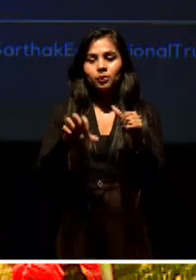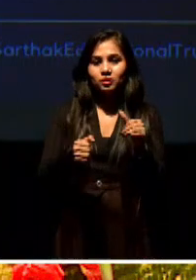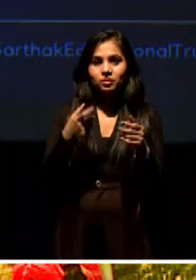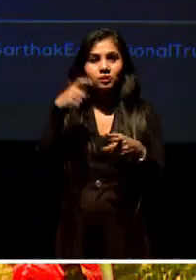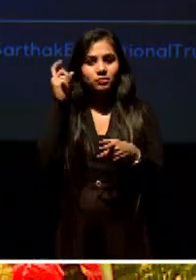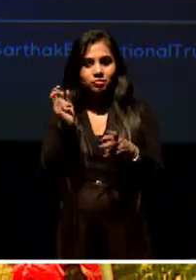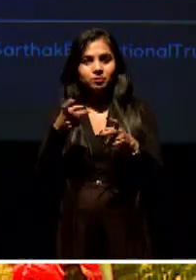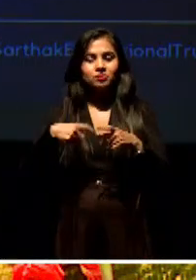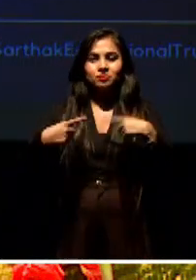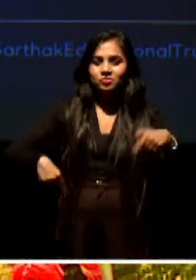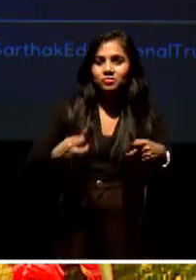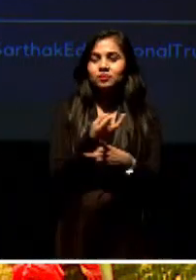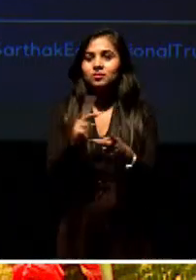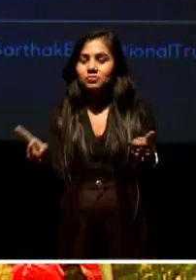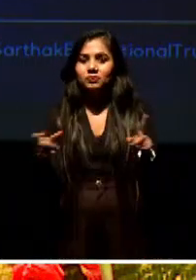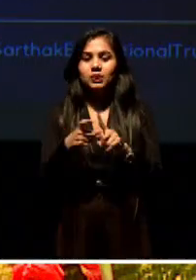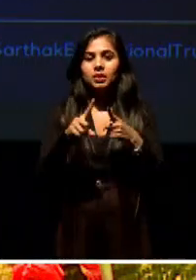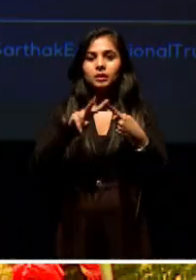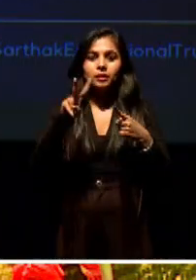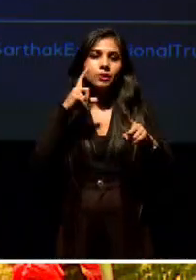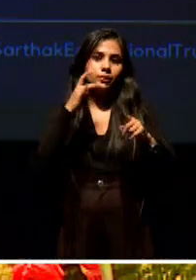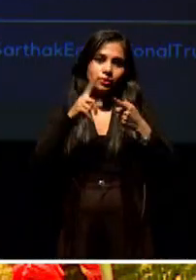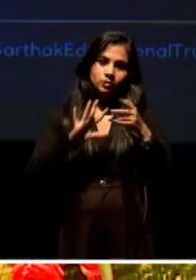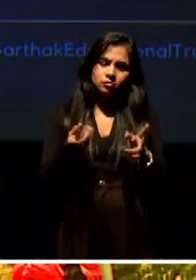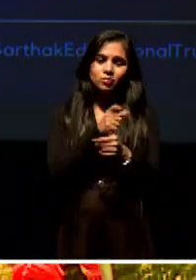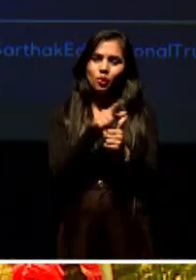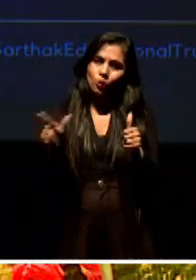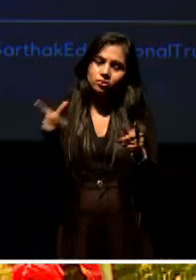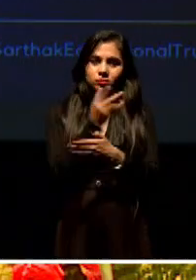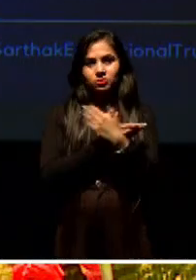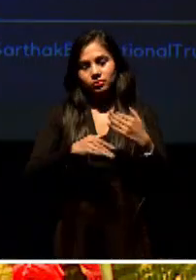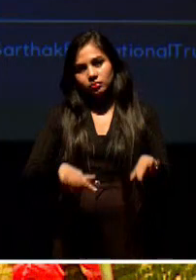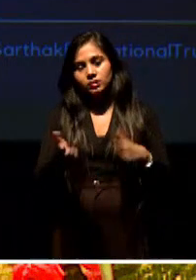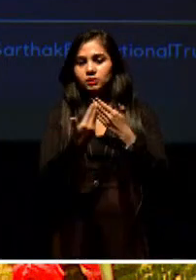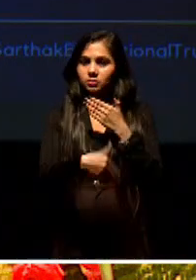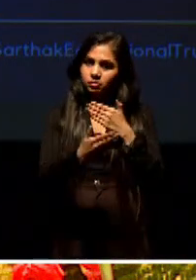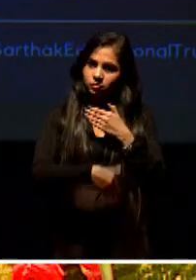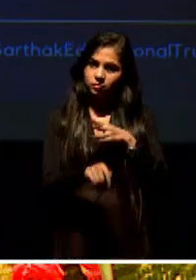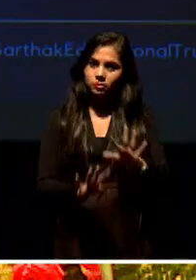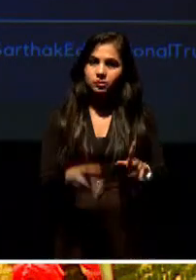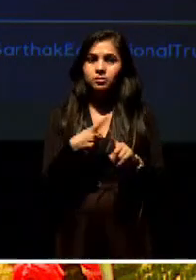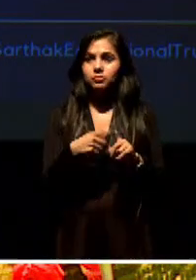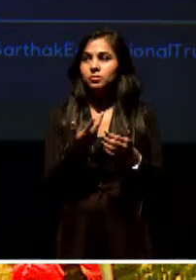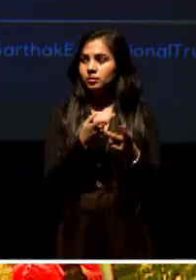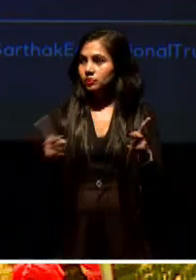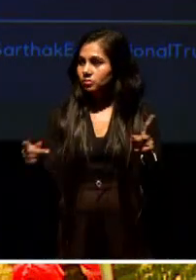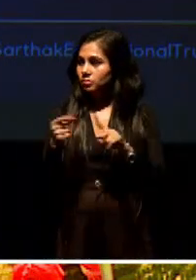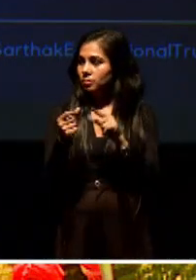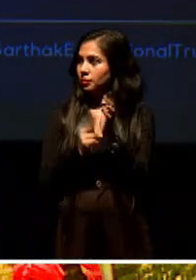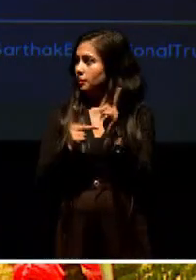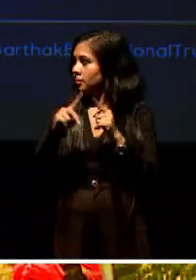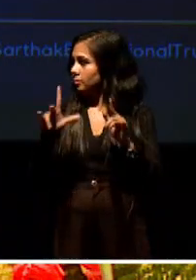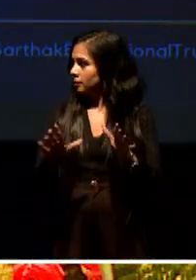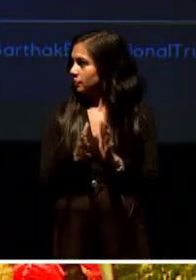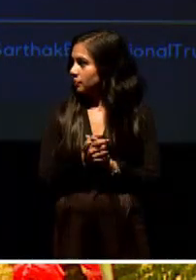other technologies across the board for all disabilities. So I still continue in a rather indirect manner because I'm now